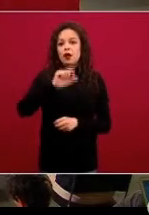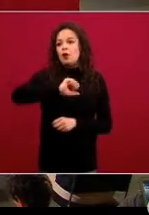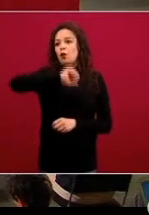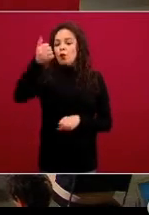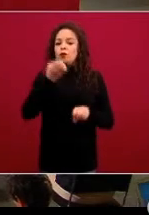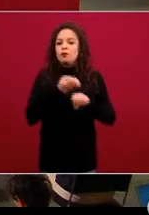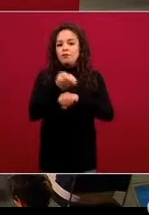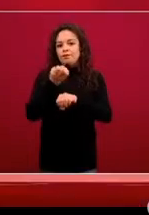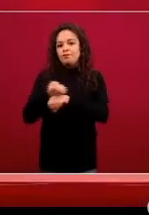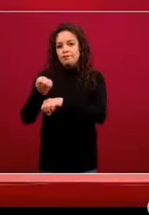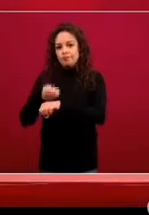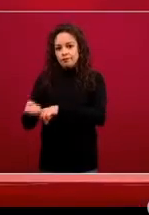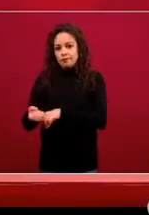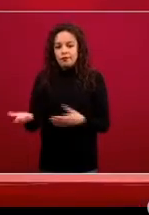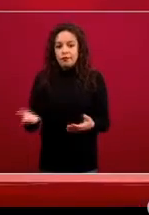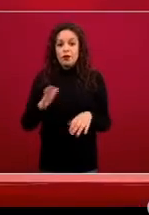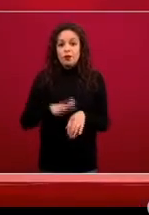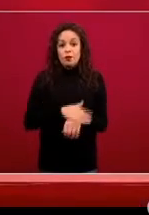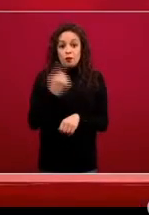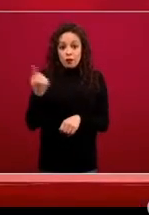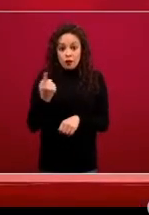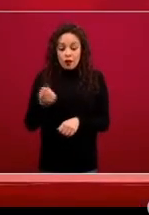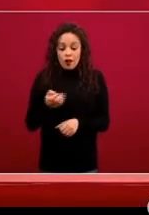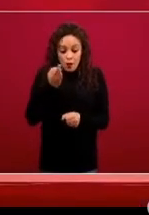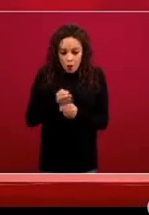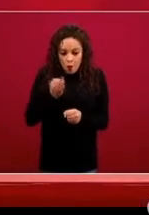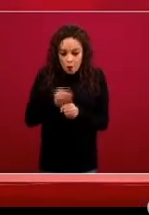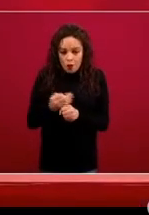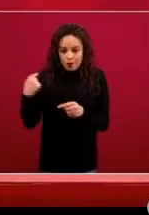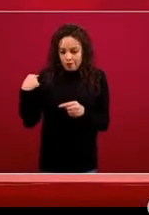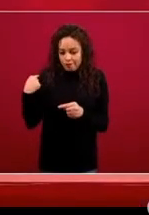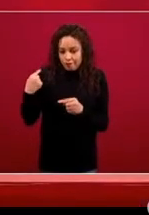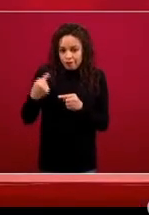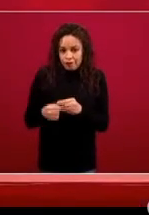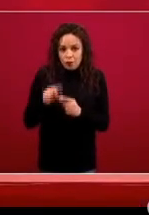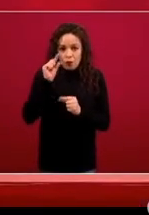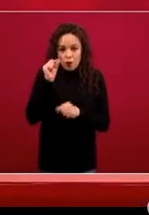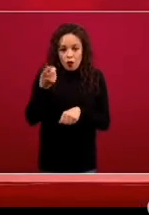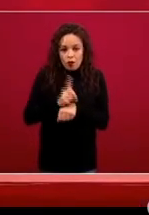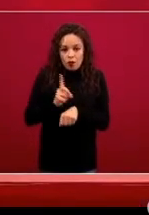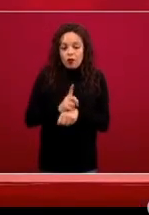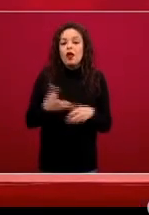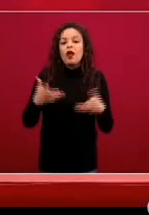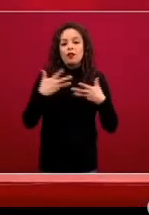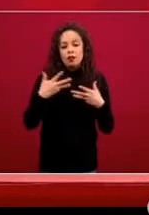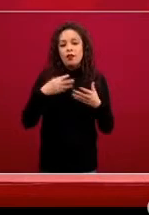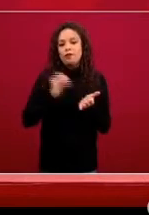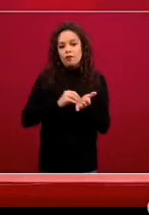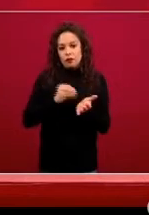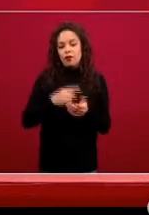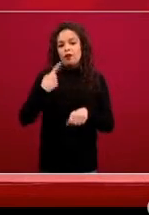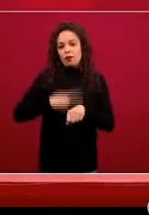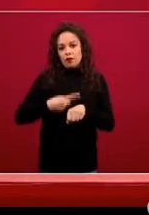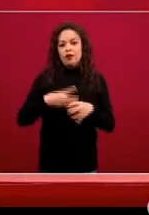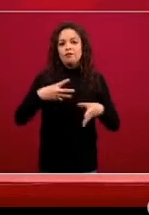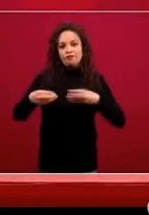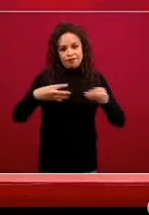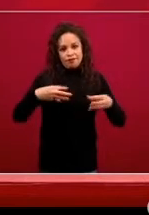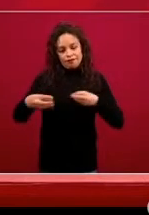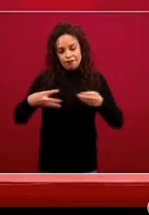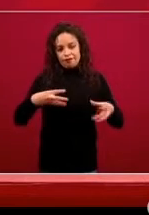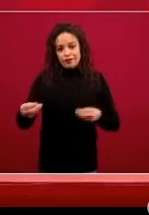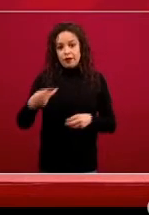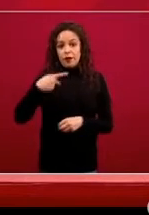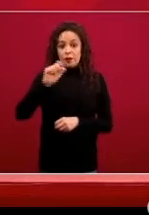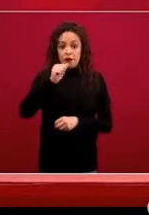cumulative incidence rate is more visible than that of other states.